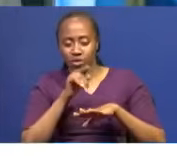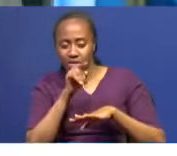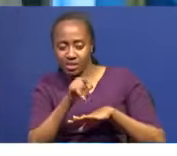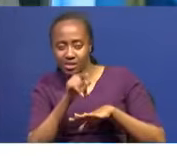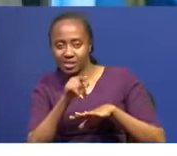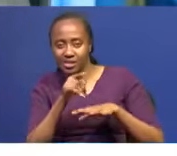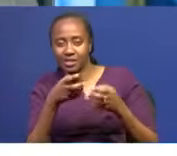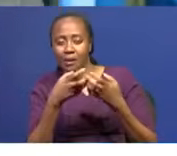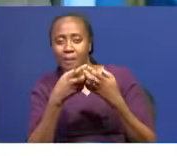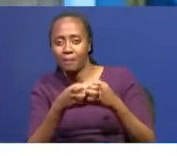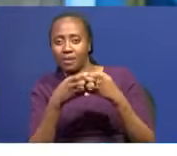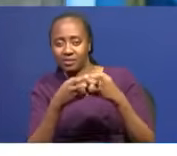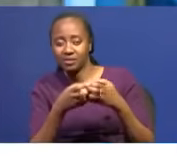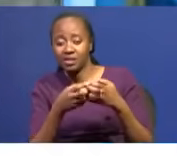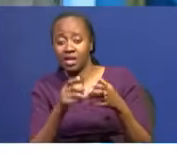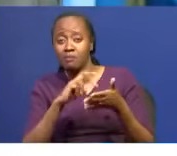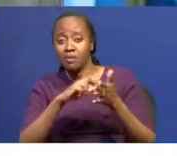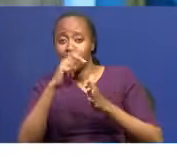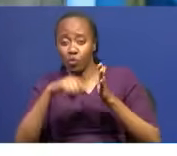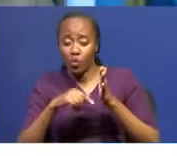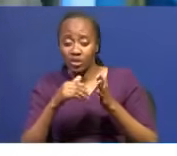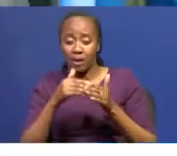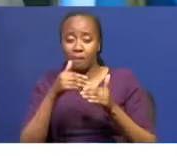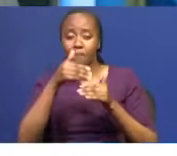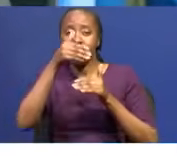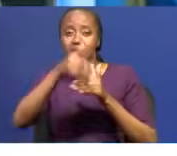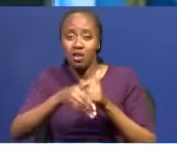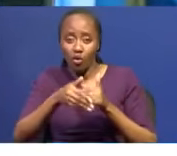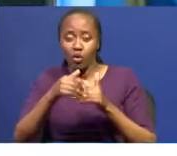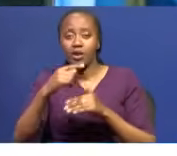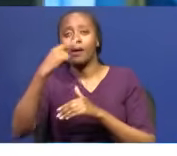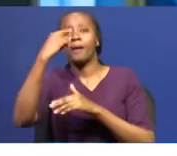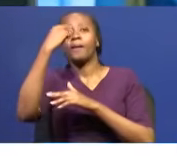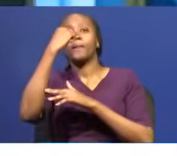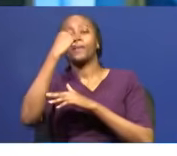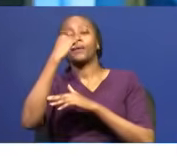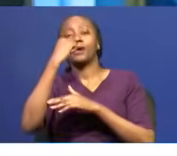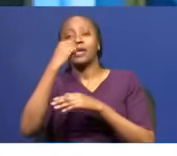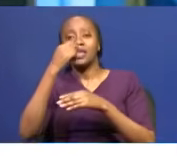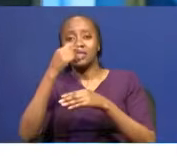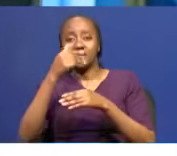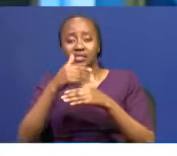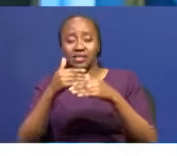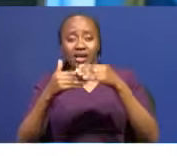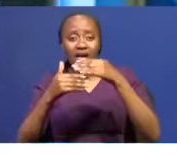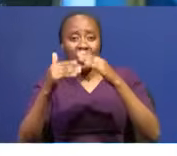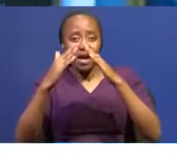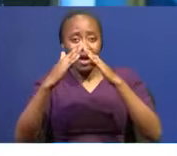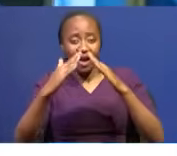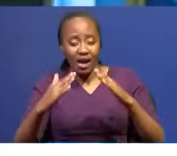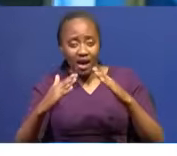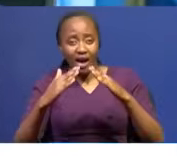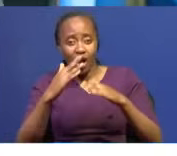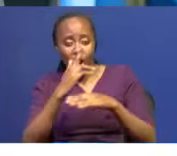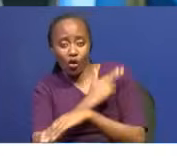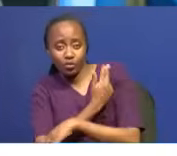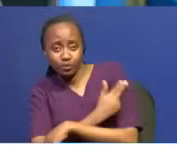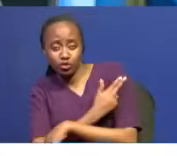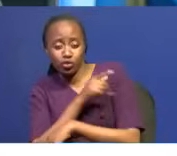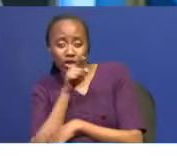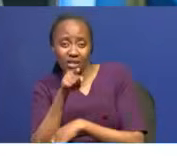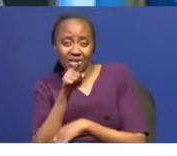is that beyond the polio, this infrastructure serves in strengthening surveillance and